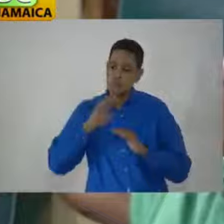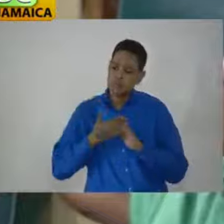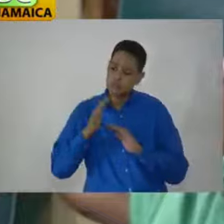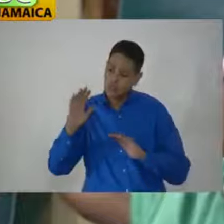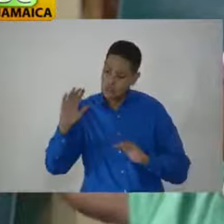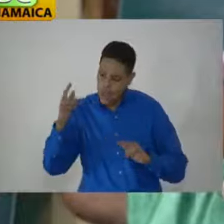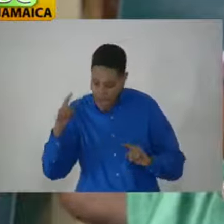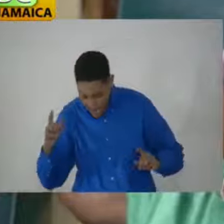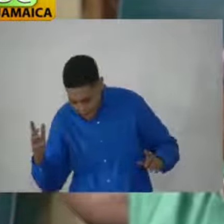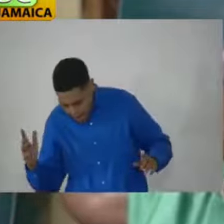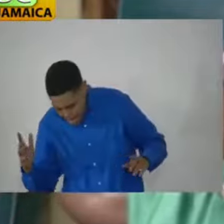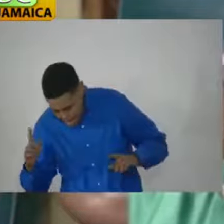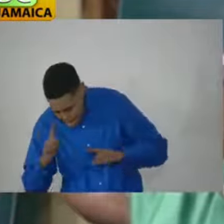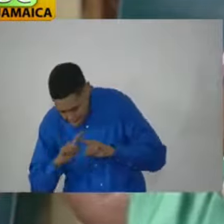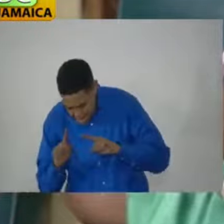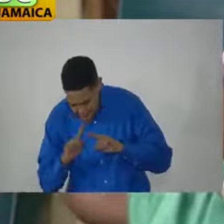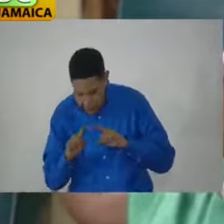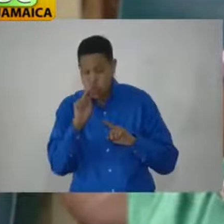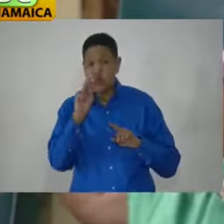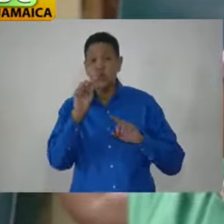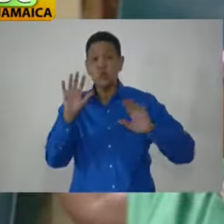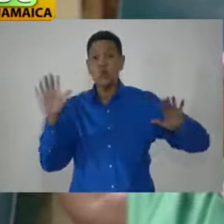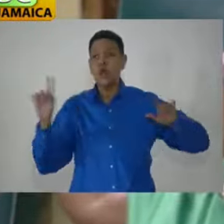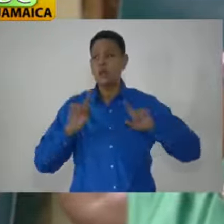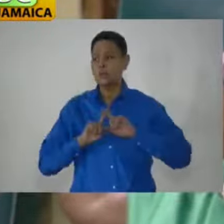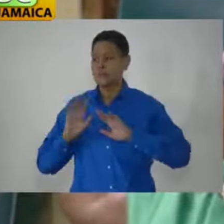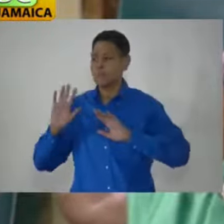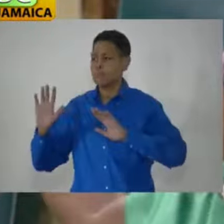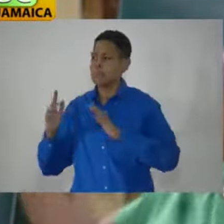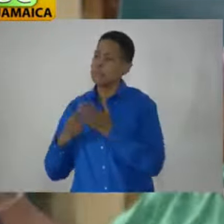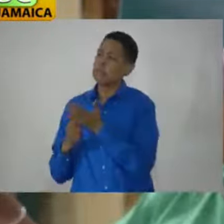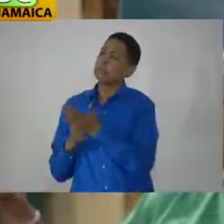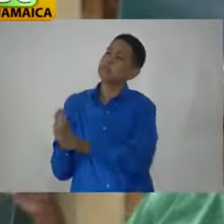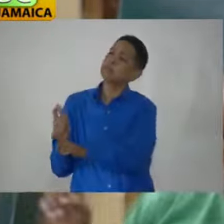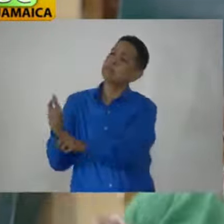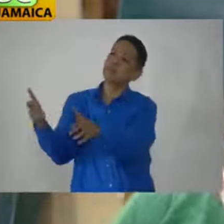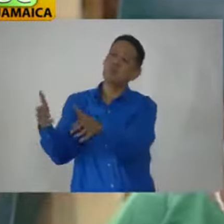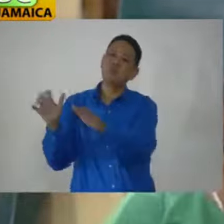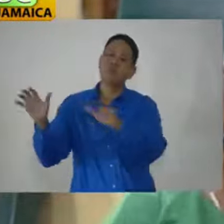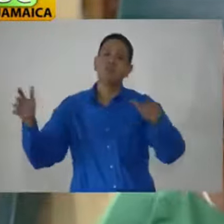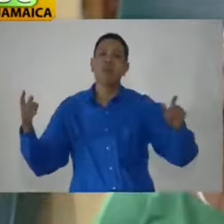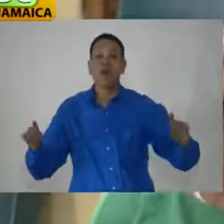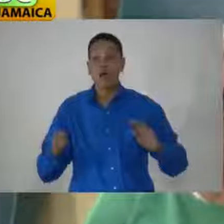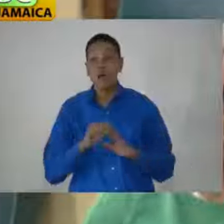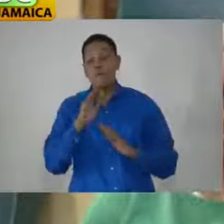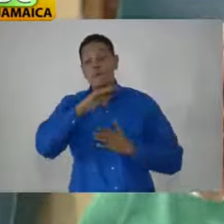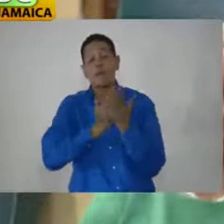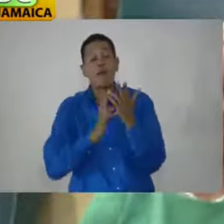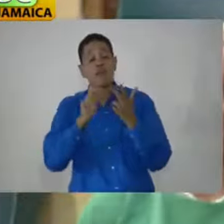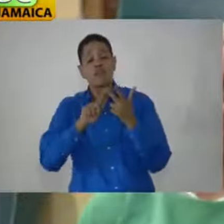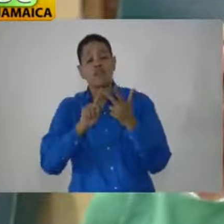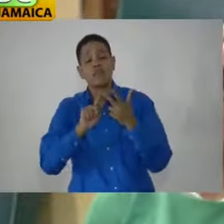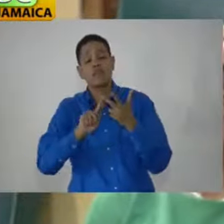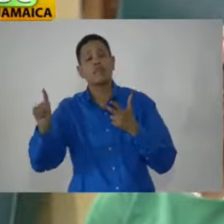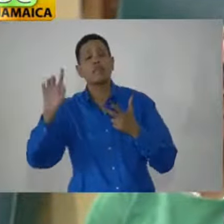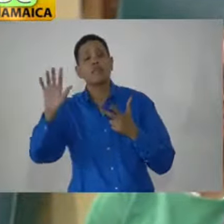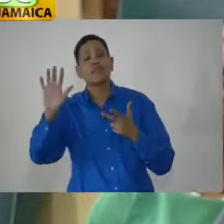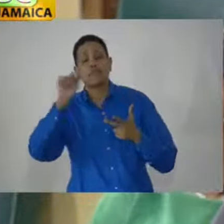Jamaica, various unions, and bargaining groups. Part 3, Madam Speaker,